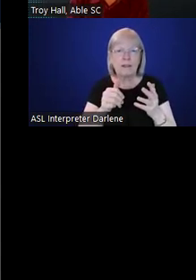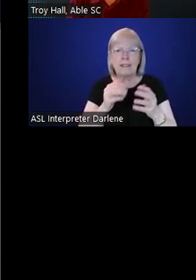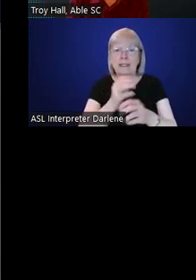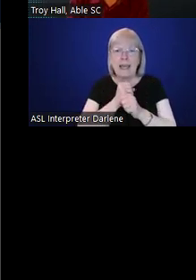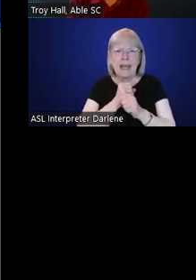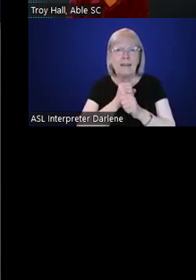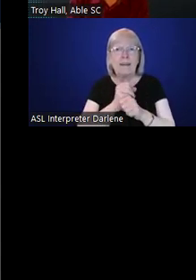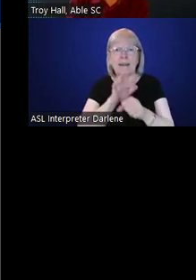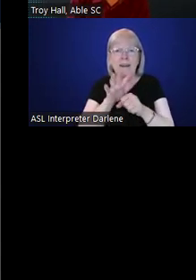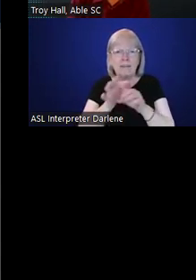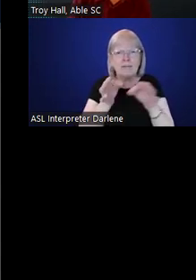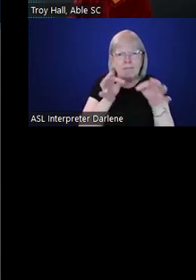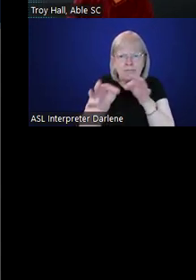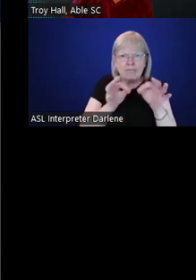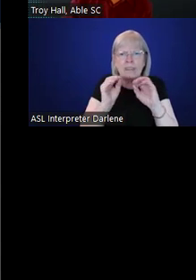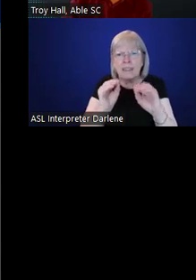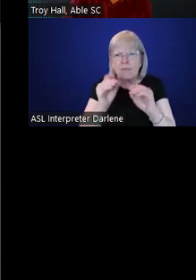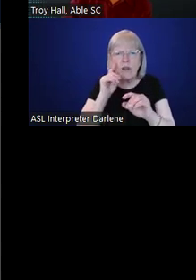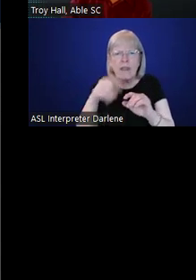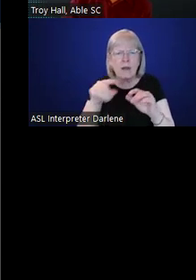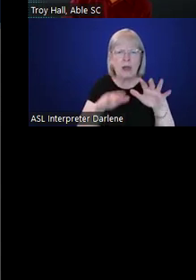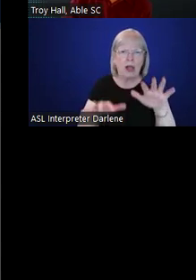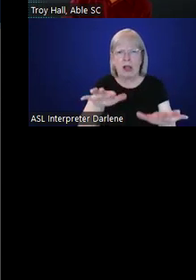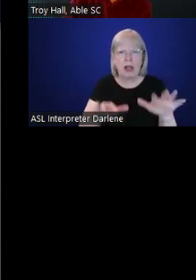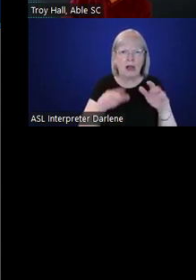ongoing education and best practices for IEPs. So